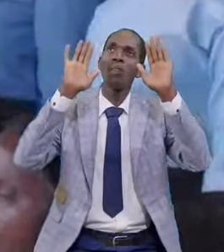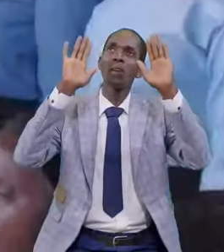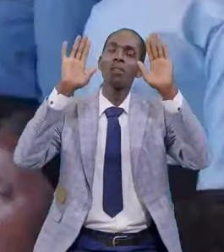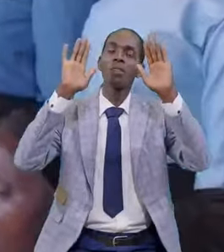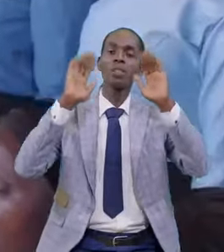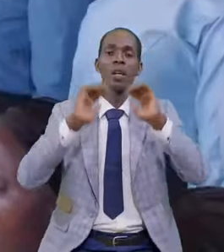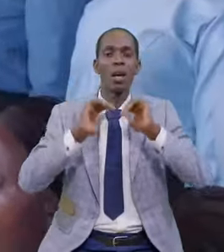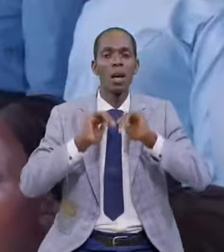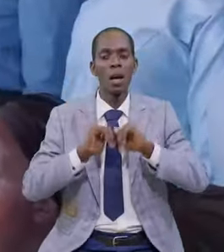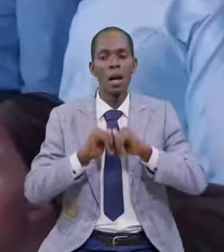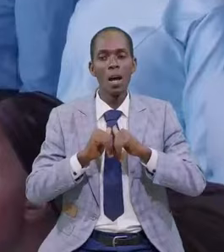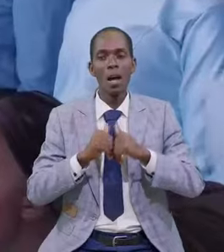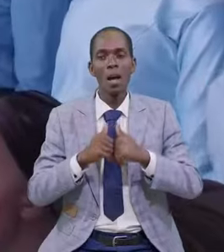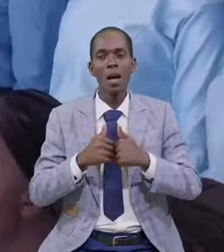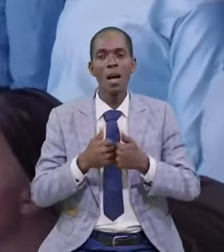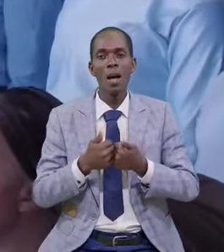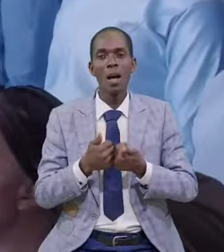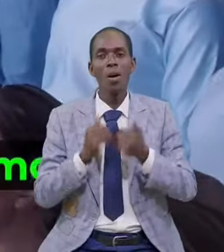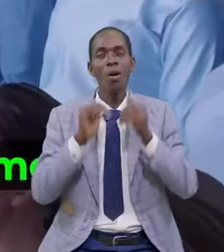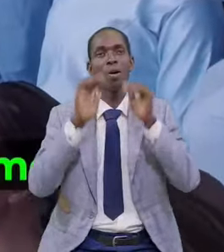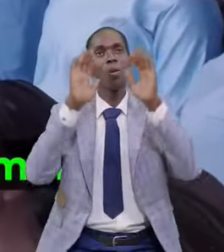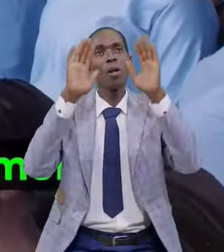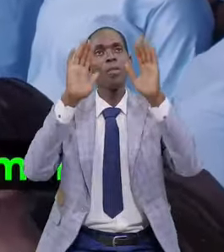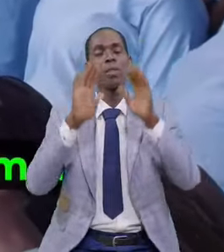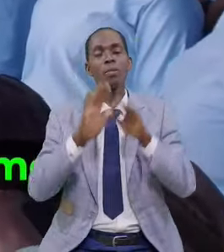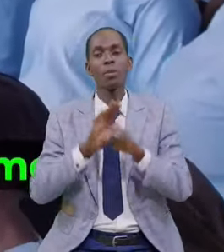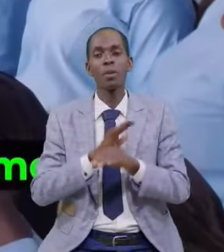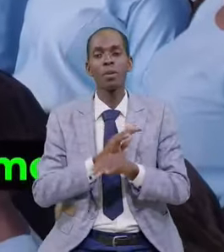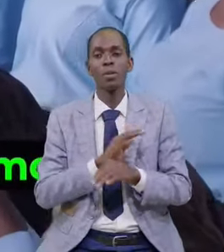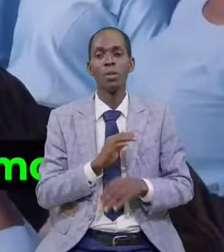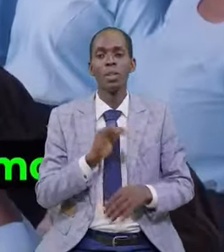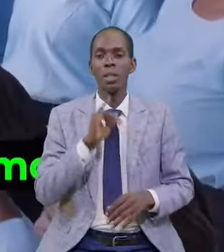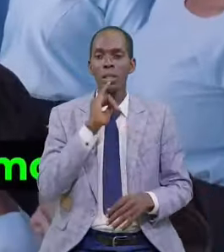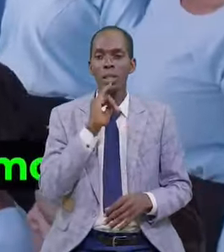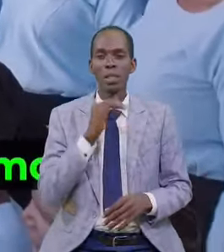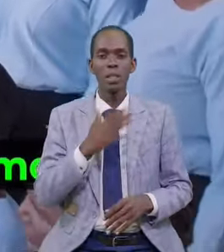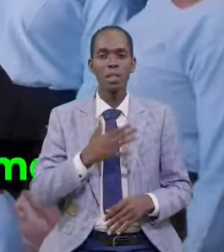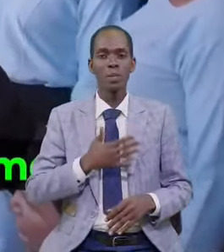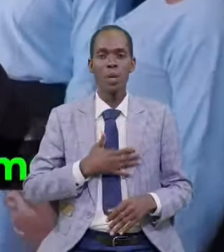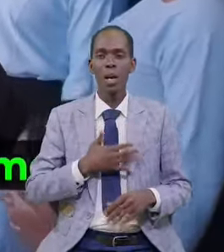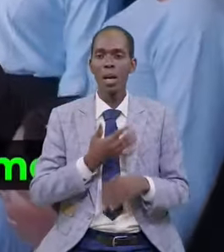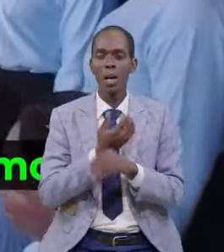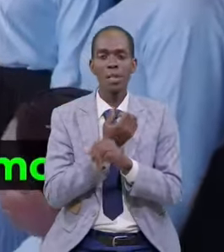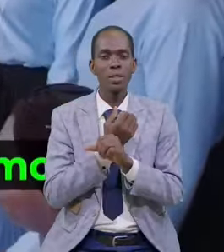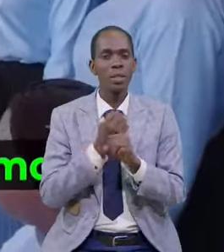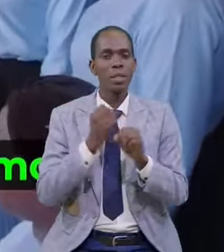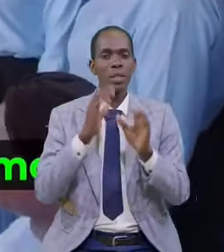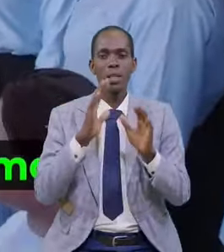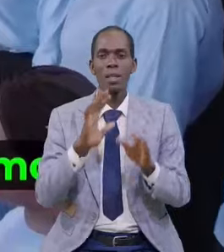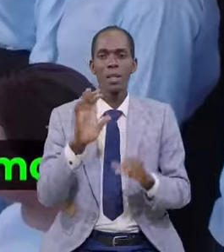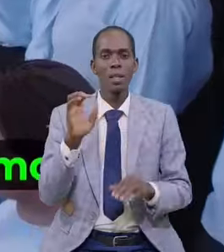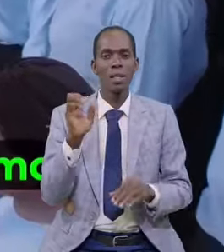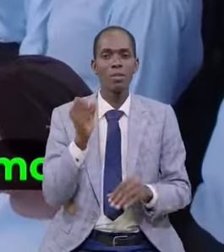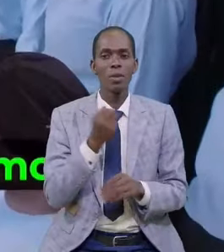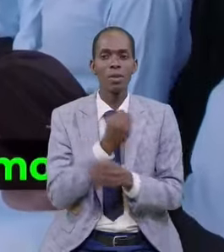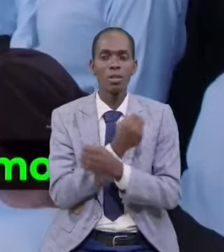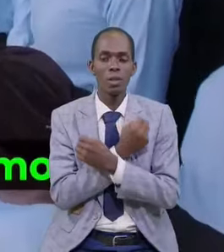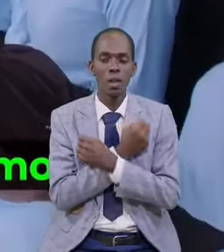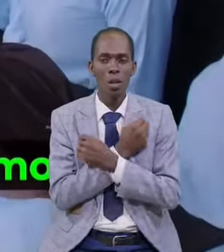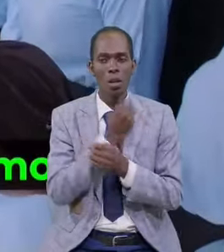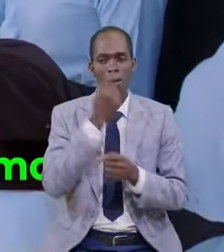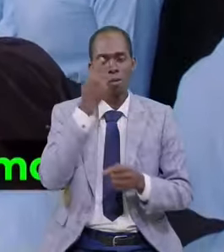how how wonderful is myor